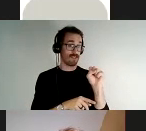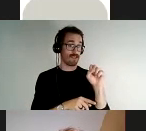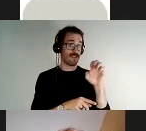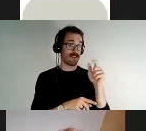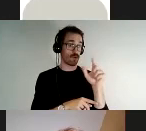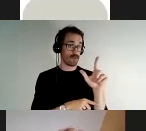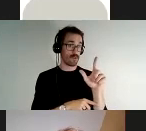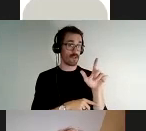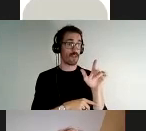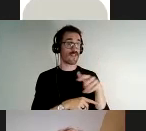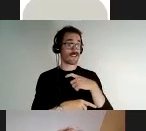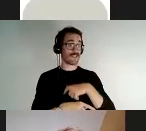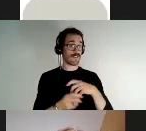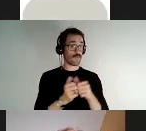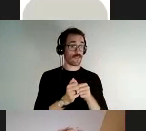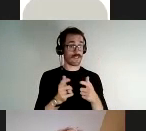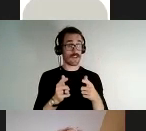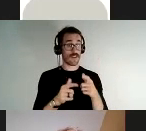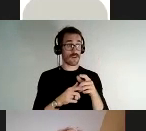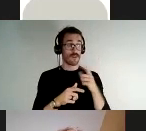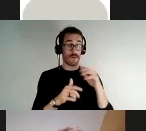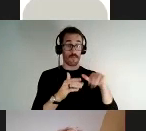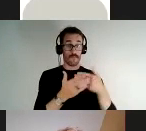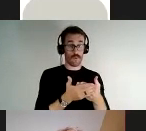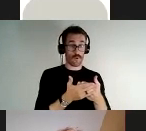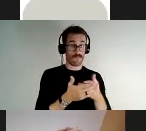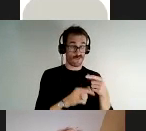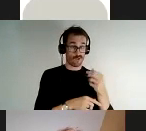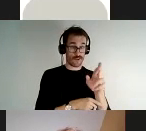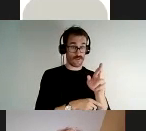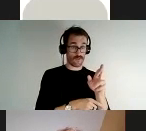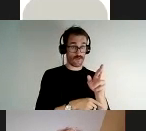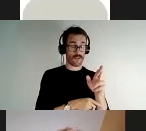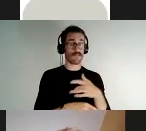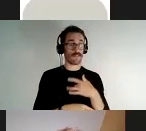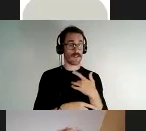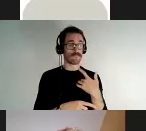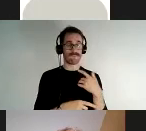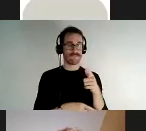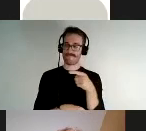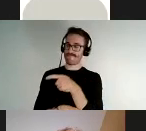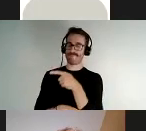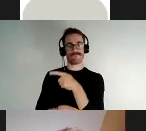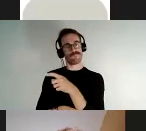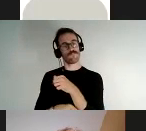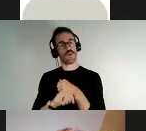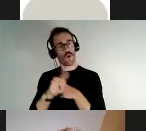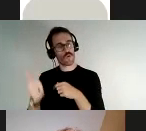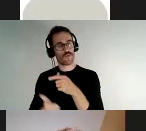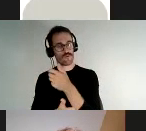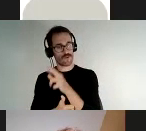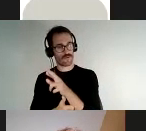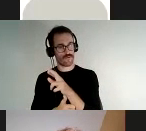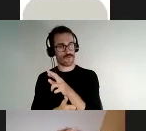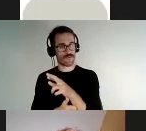identify with a gender different than the one assigned to them at birth. To the sex assigned to them at birth. So it's important to